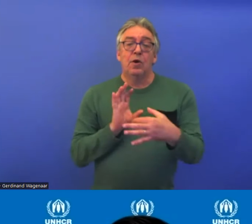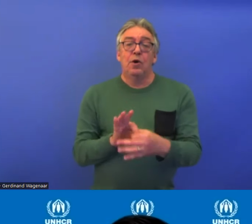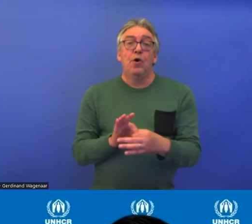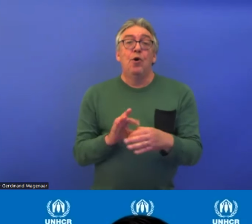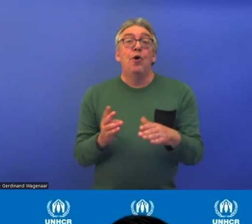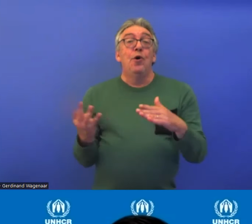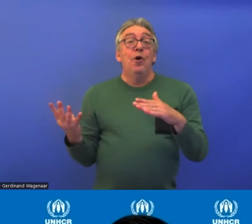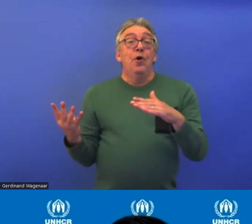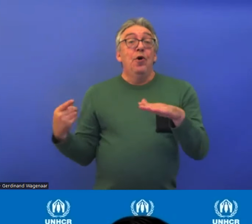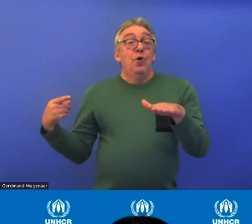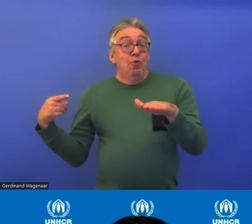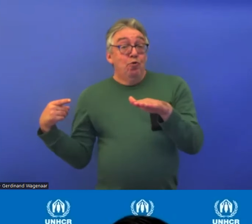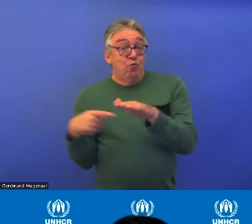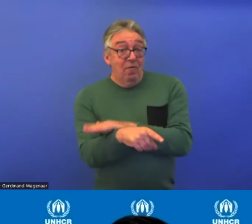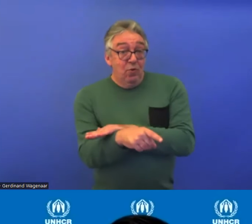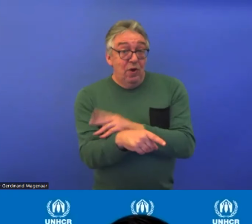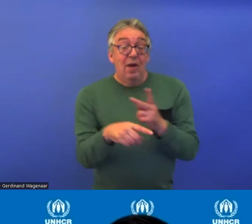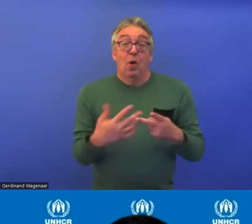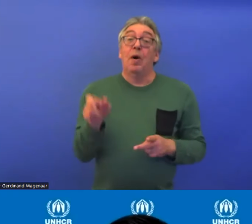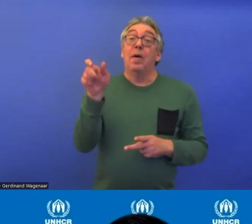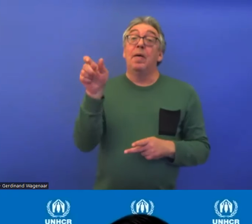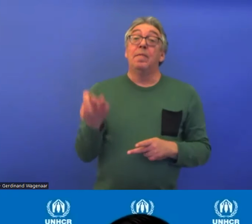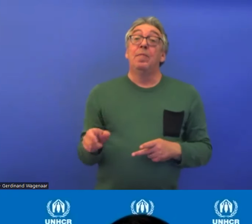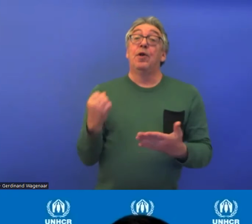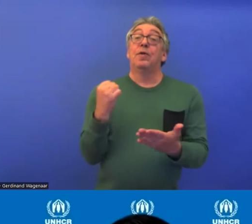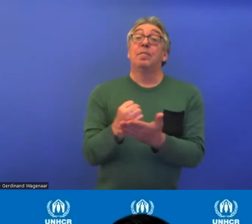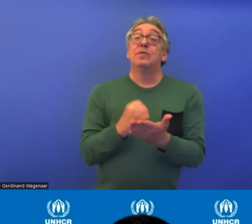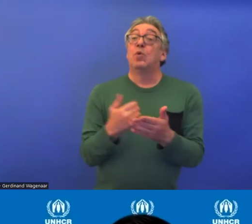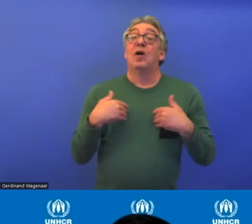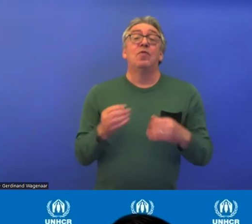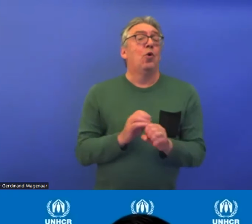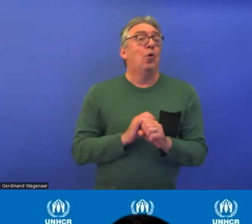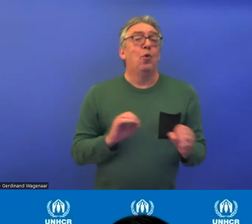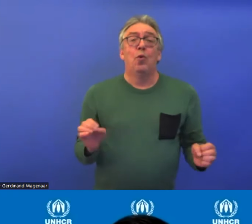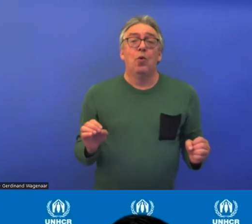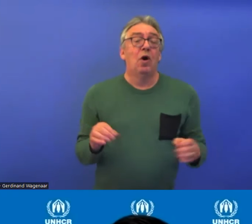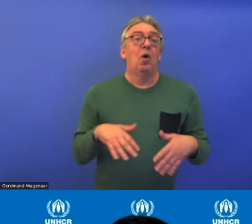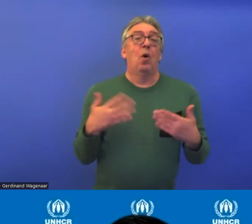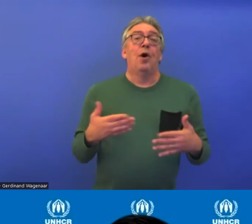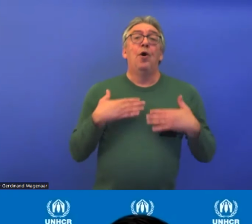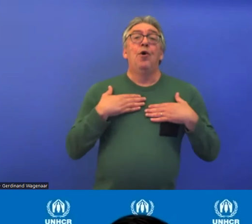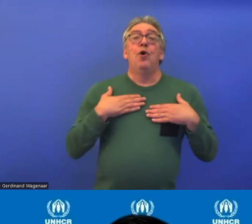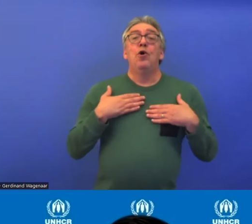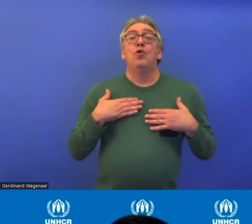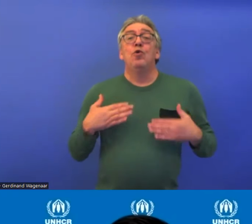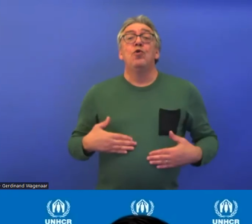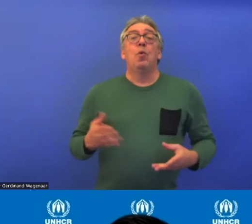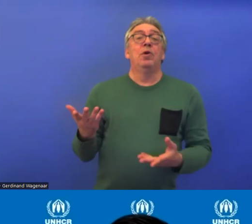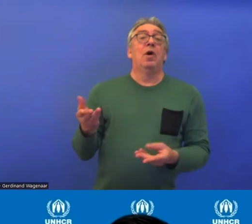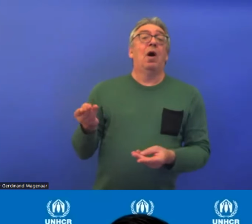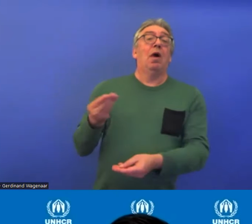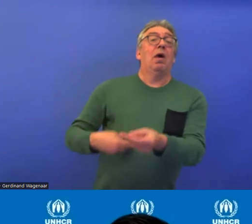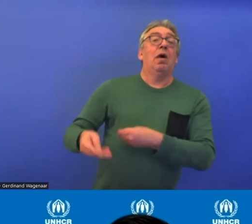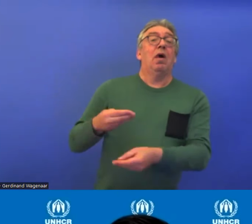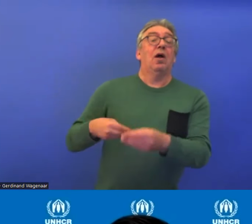stateless situations and the link with human trafficking. So would be victims of human trafficking classified